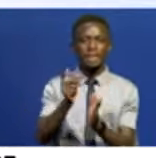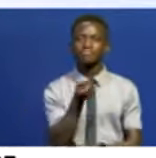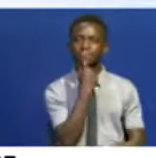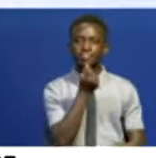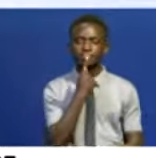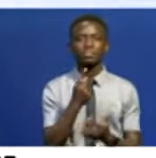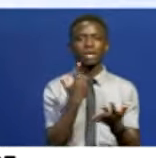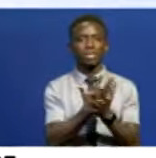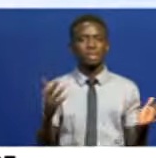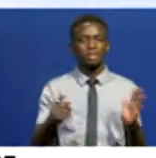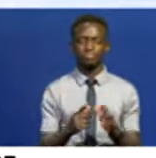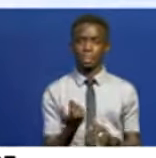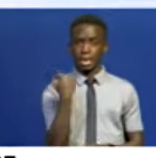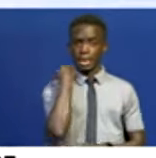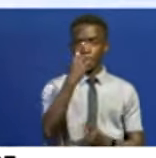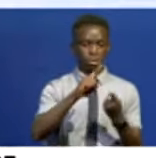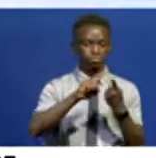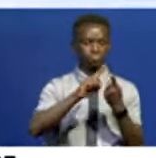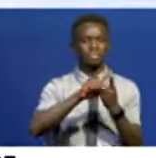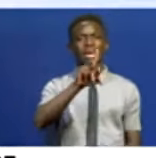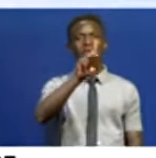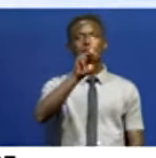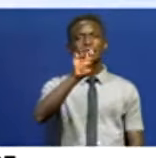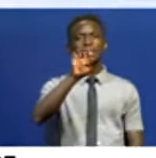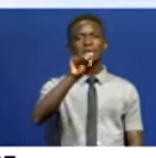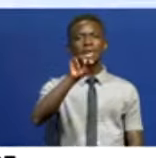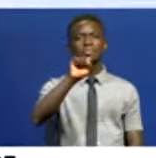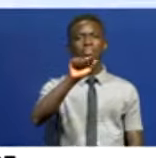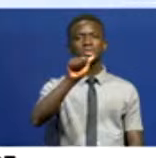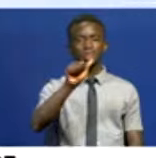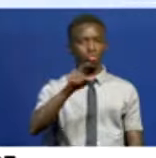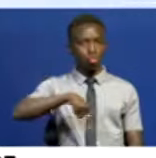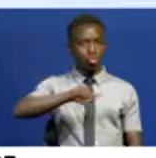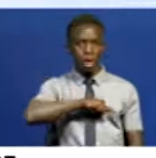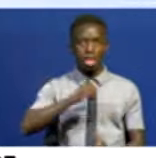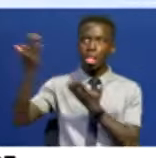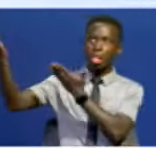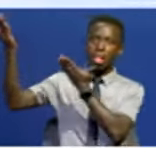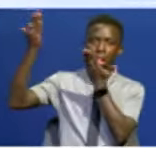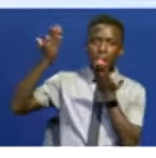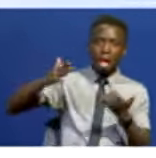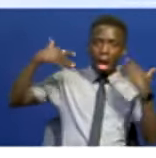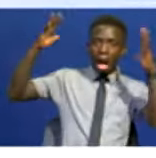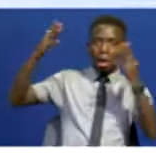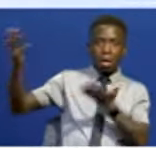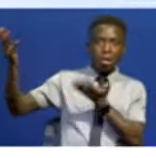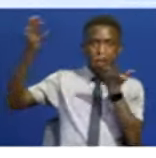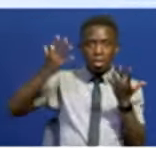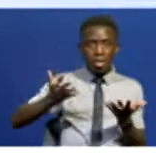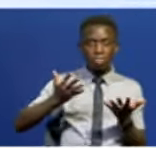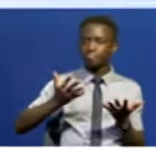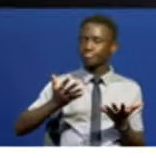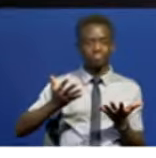KEMSA, that we will not import any product that is being manufactured